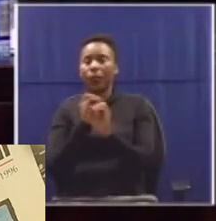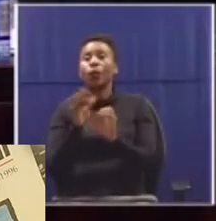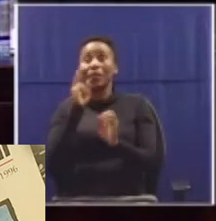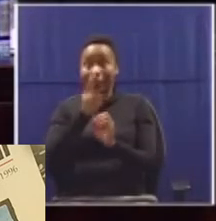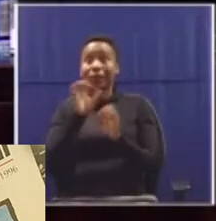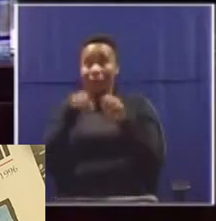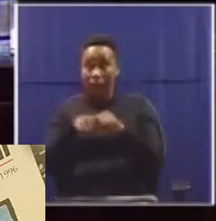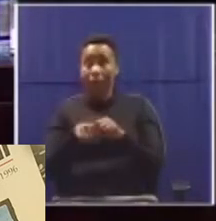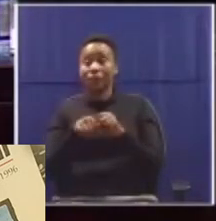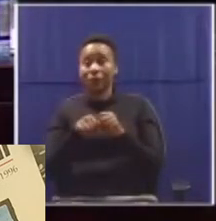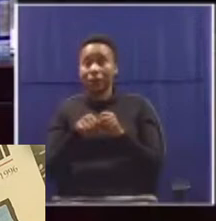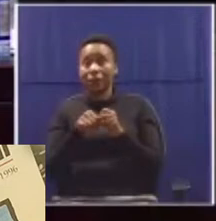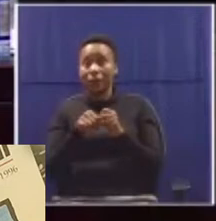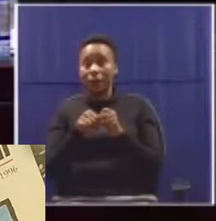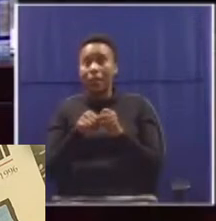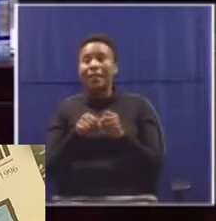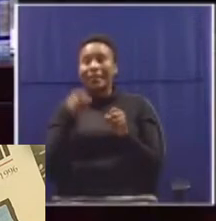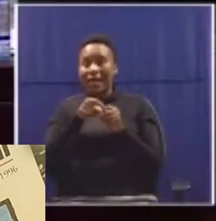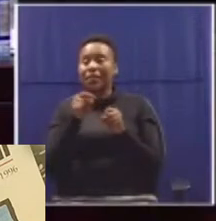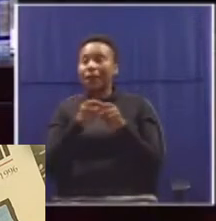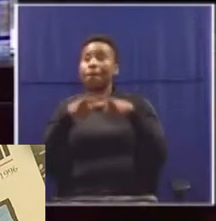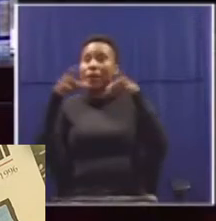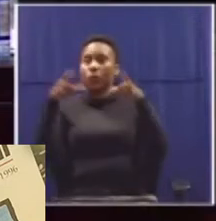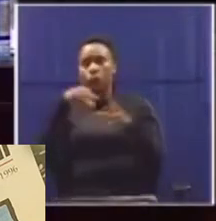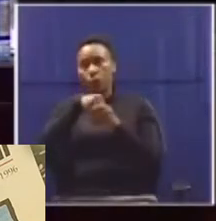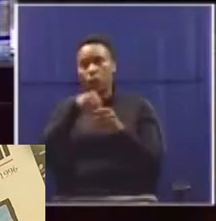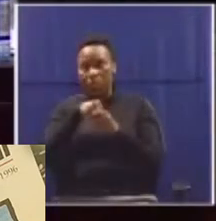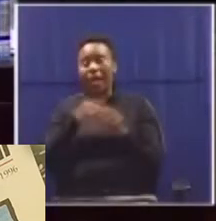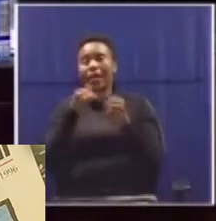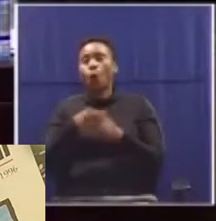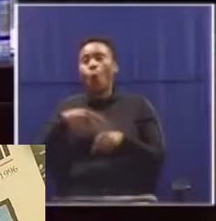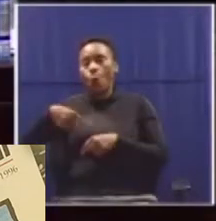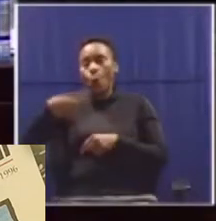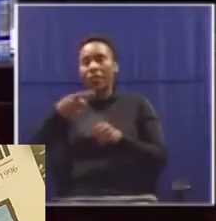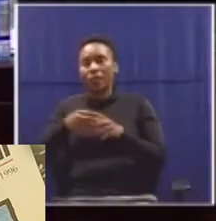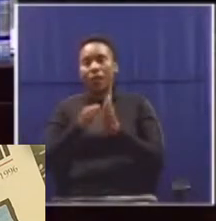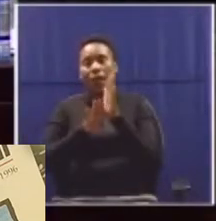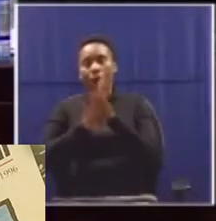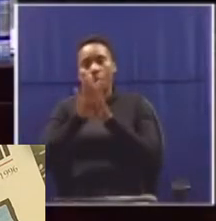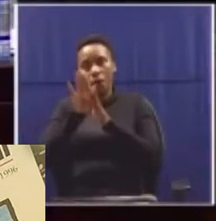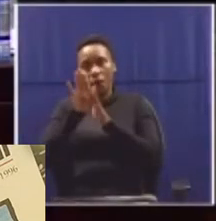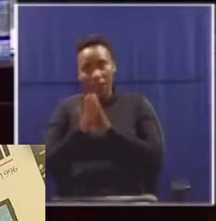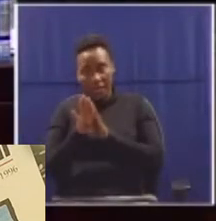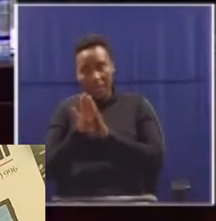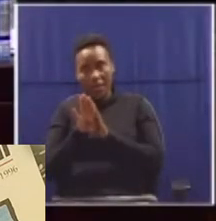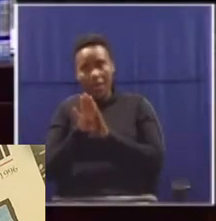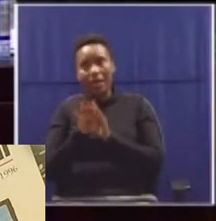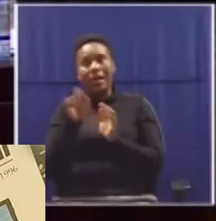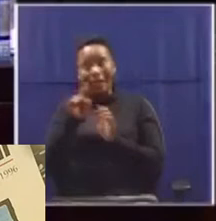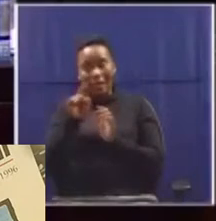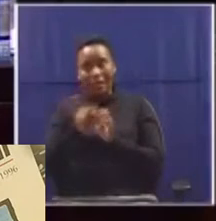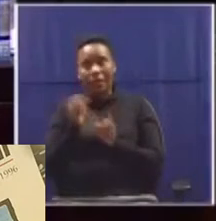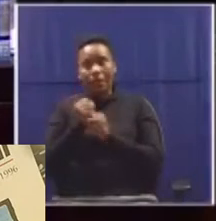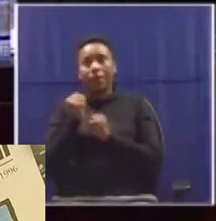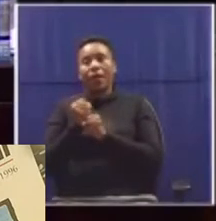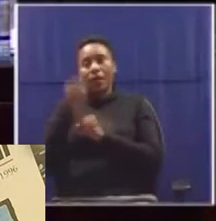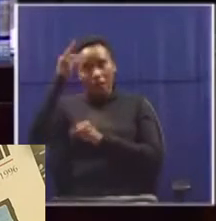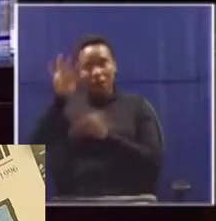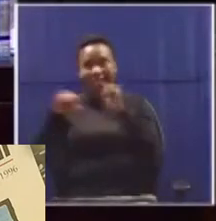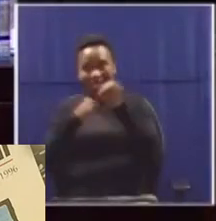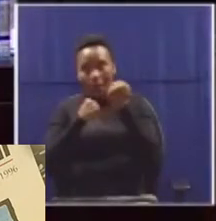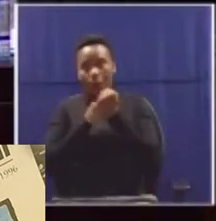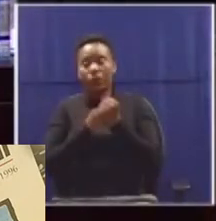which is currently constantly improving in turn government support for the development of this sector